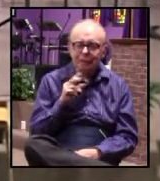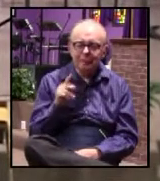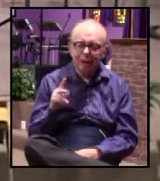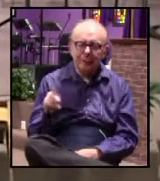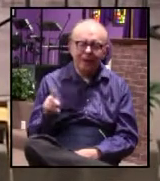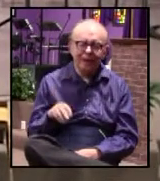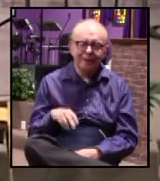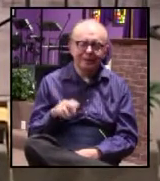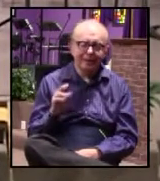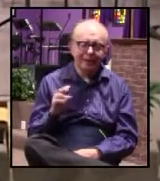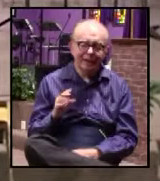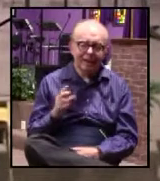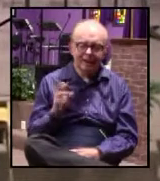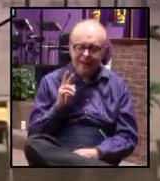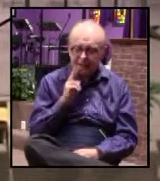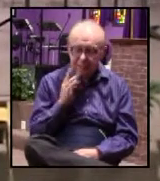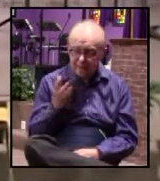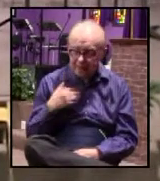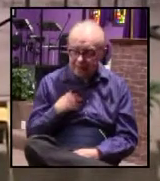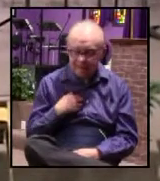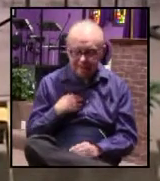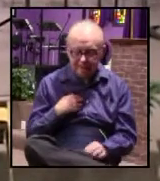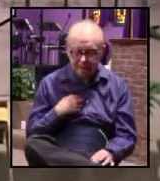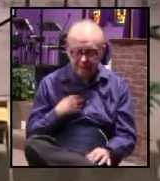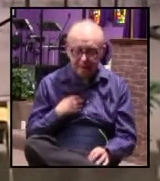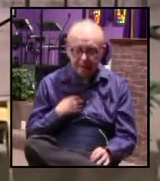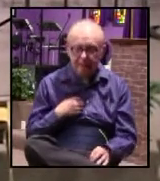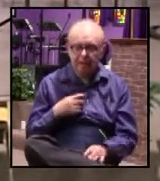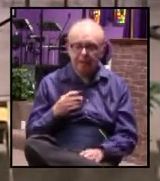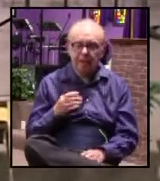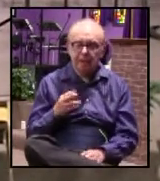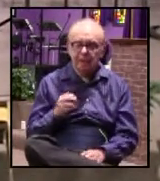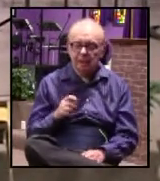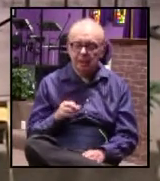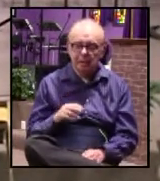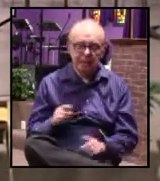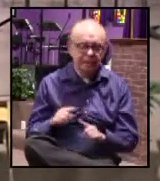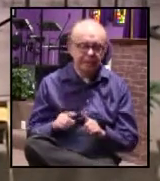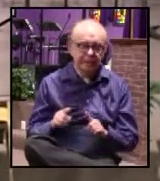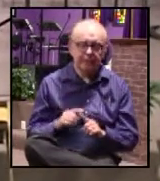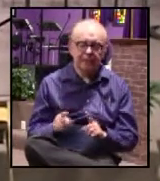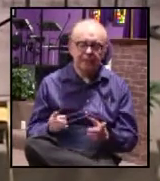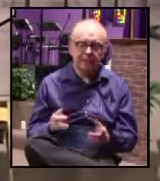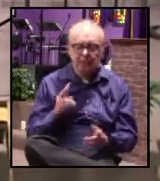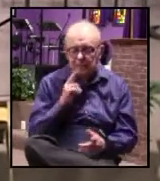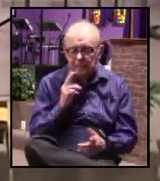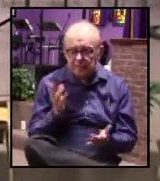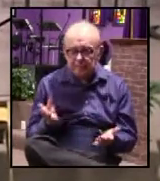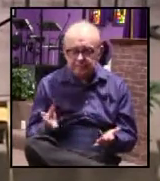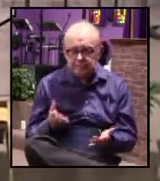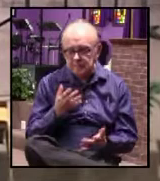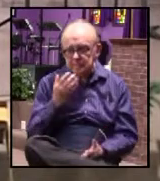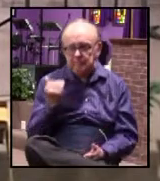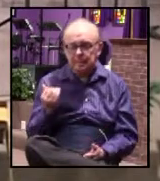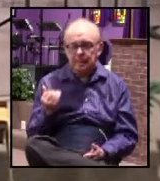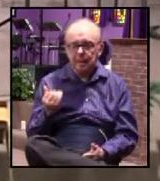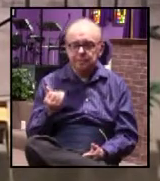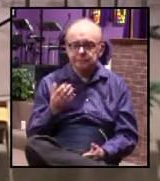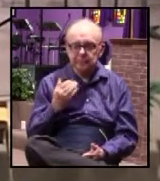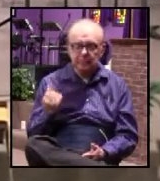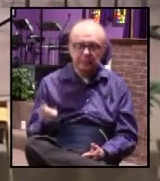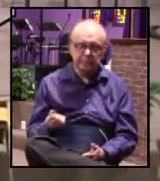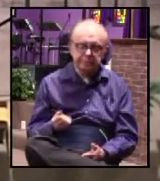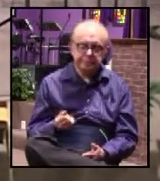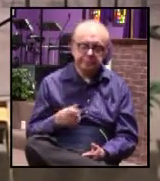They have vegetables that I like. Carrots, peas, and the